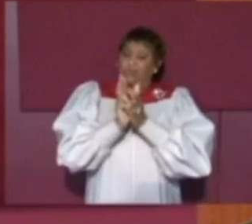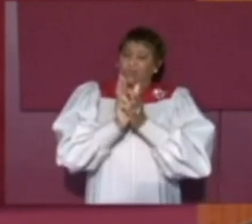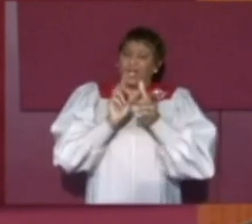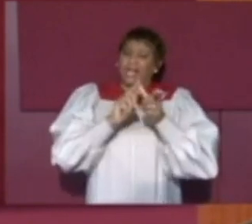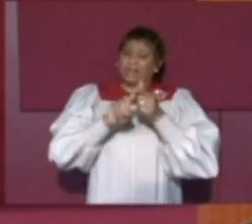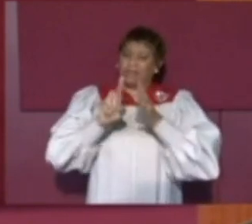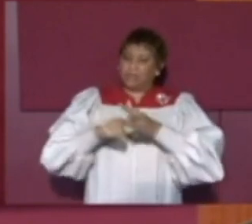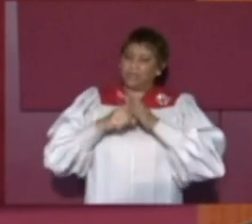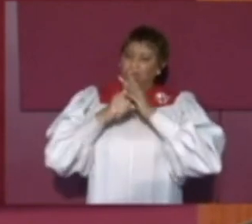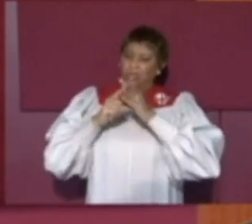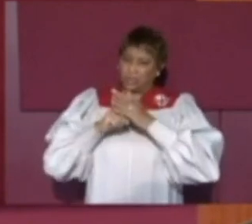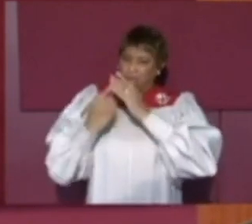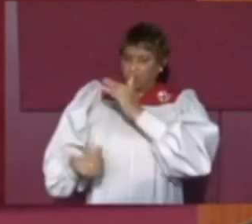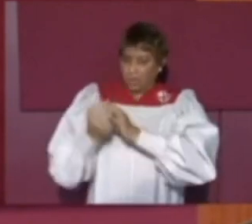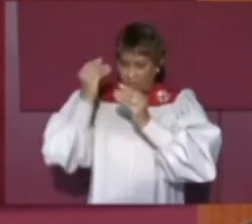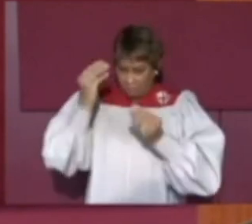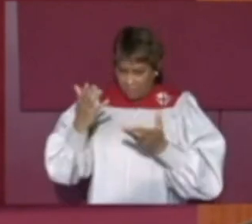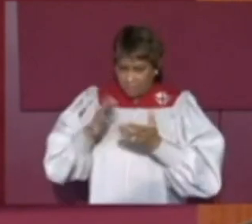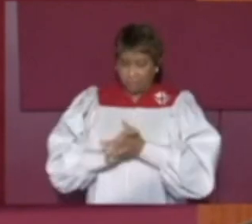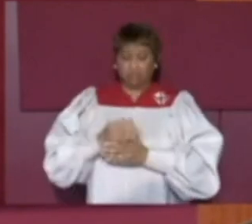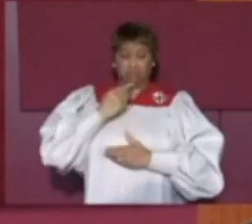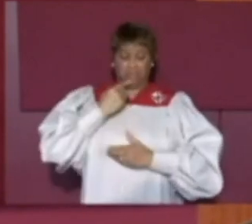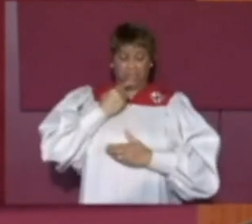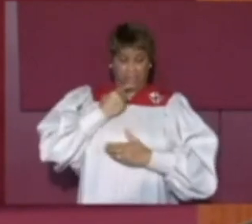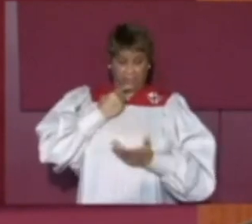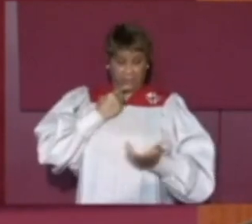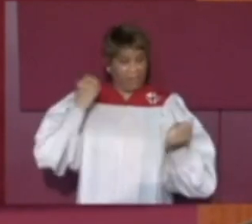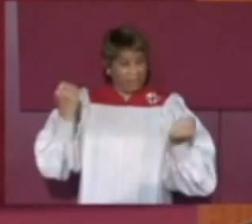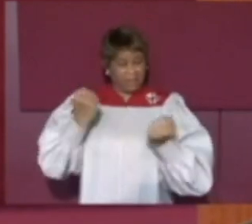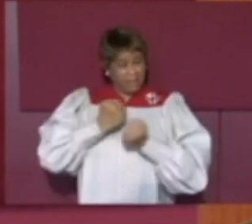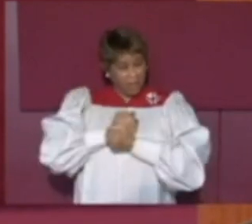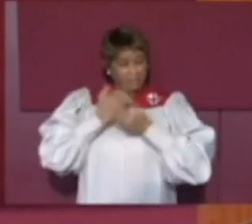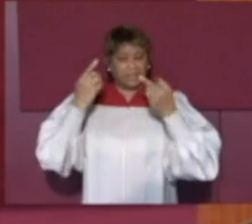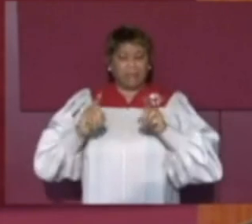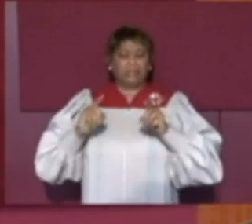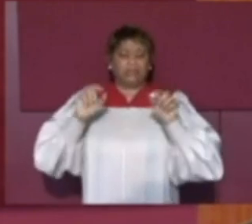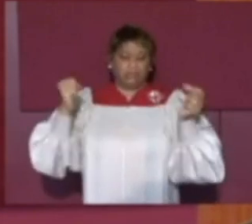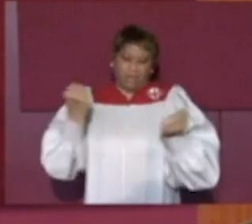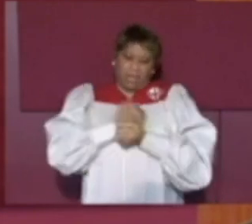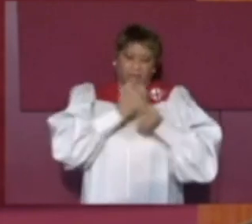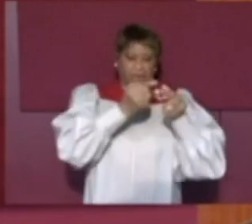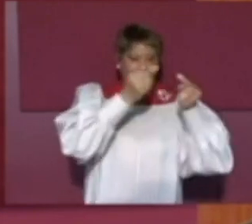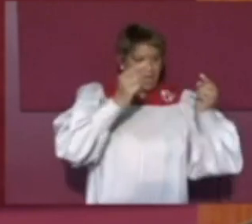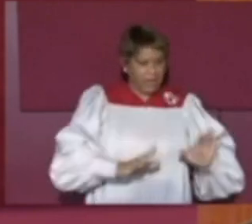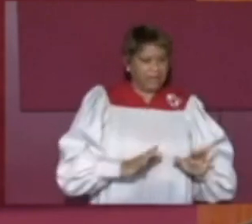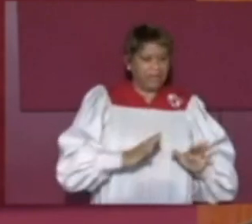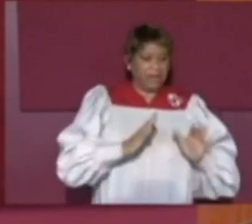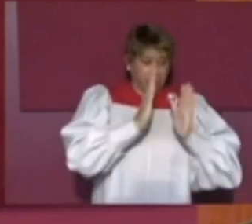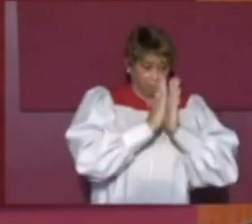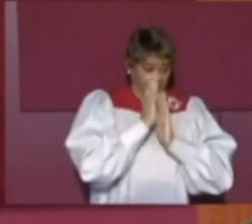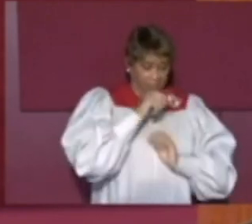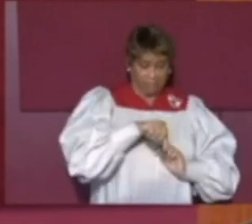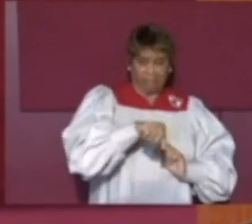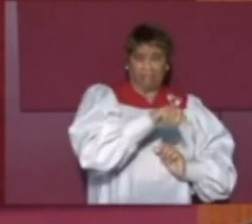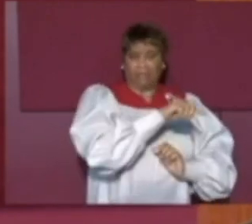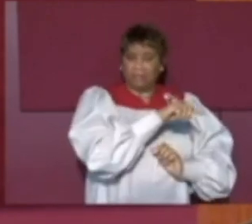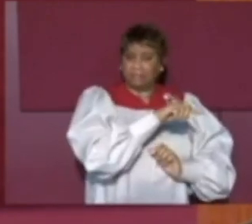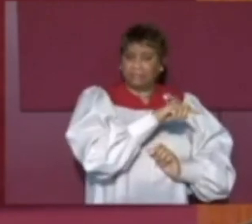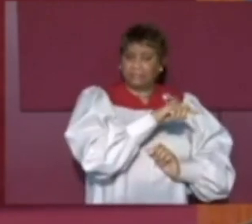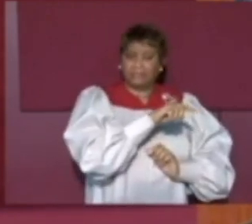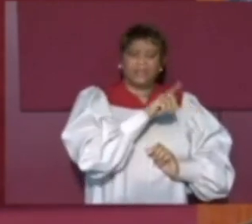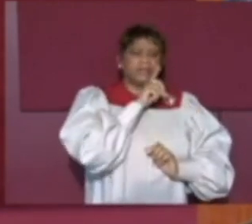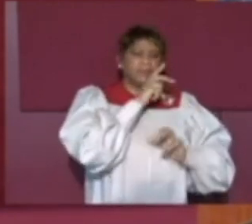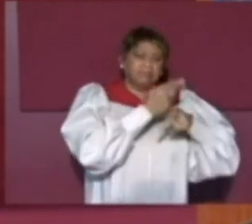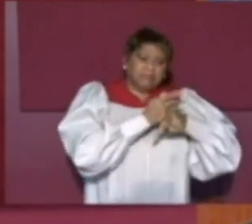into the where we left off. But we said that love is when you love your enemies, when you can pray for those and